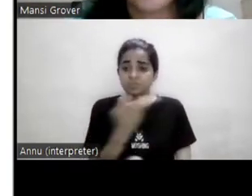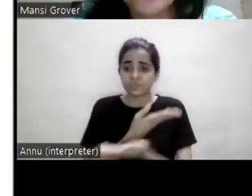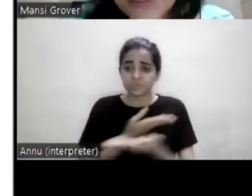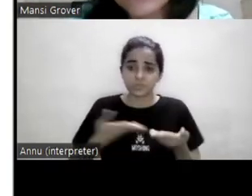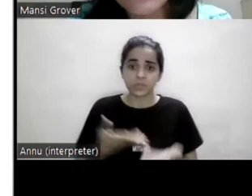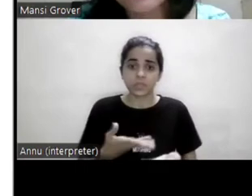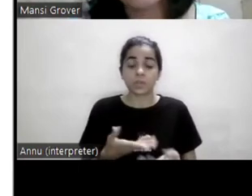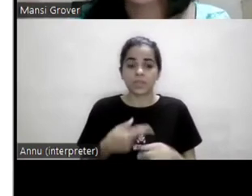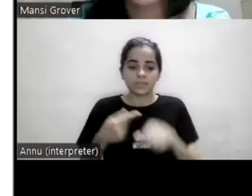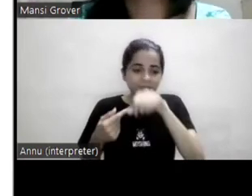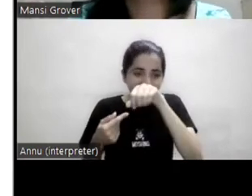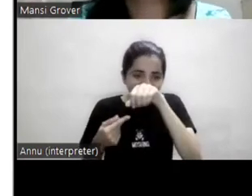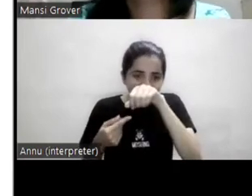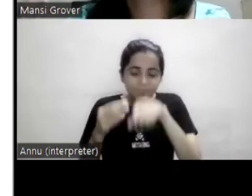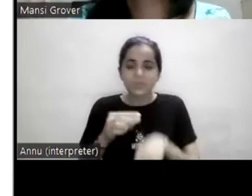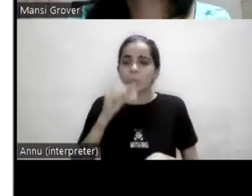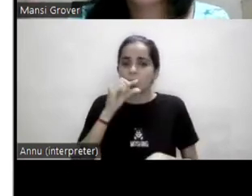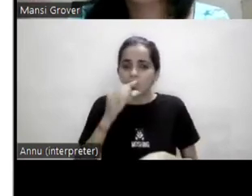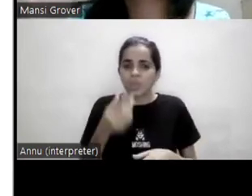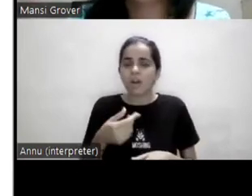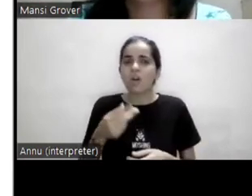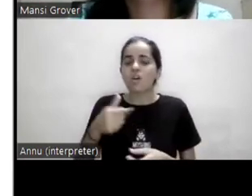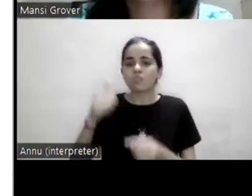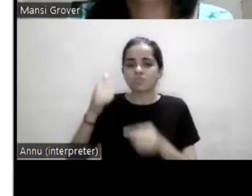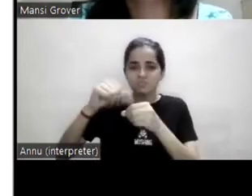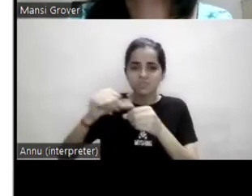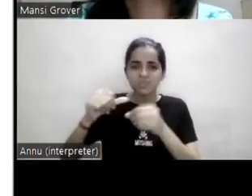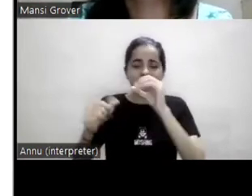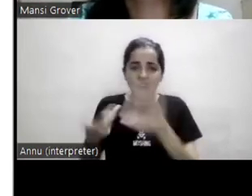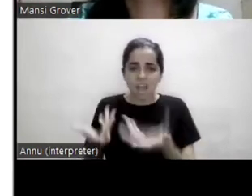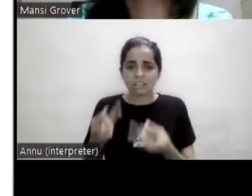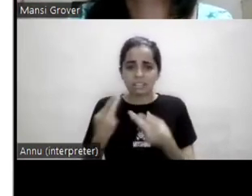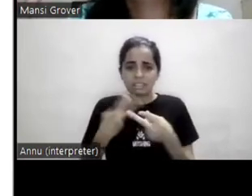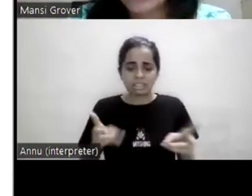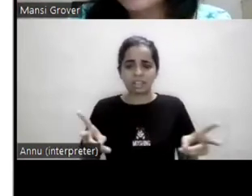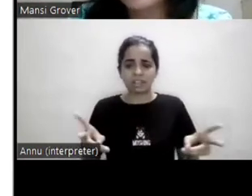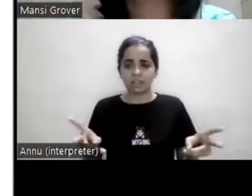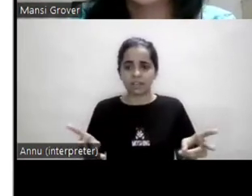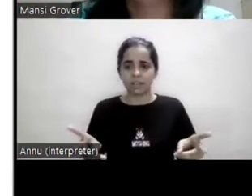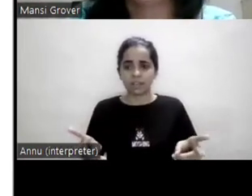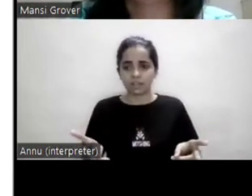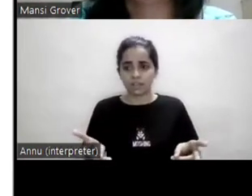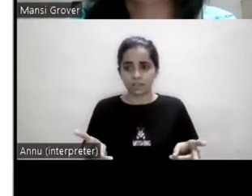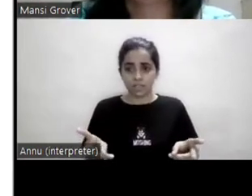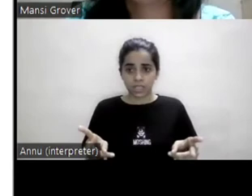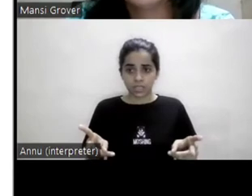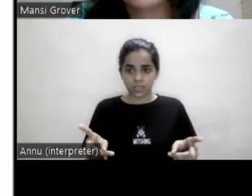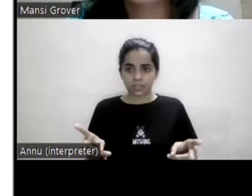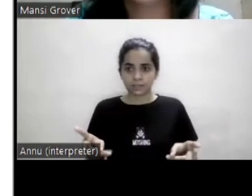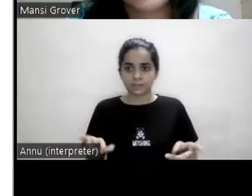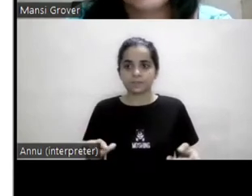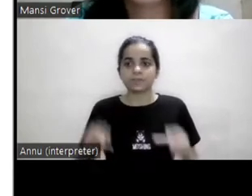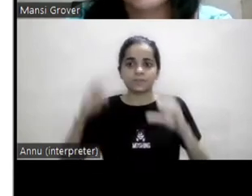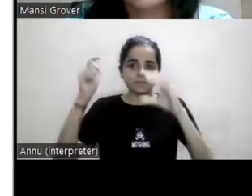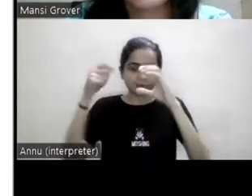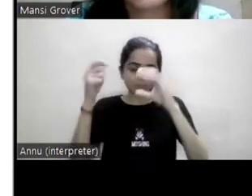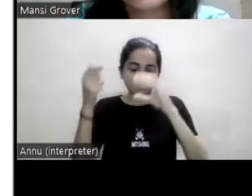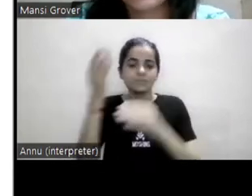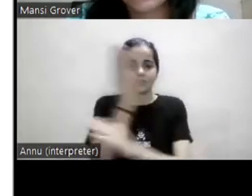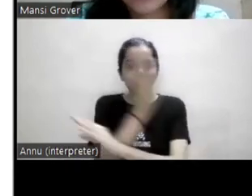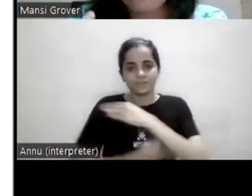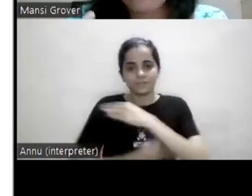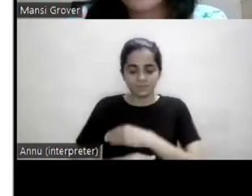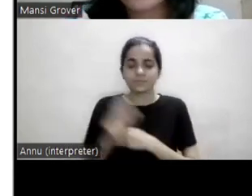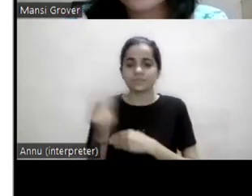addiction. Now, this is something which has been, which I feel, you know, one can read under the disability studies